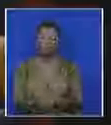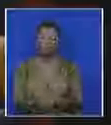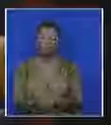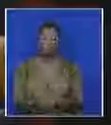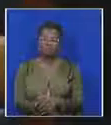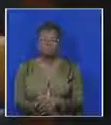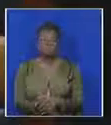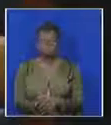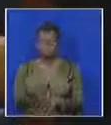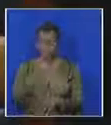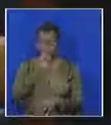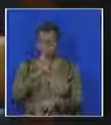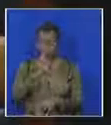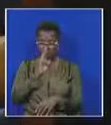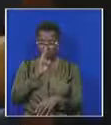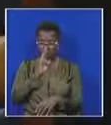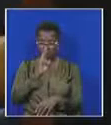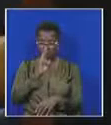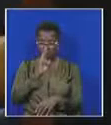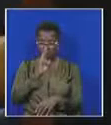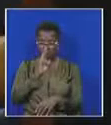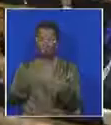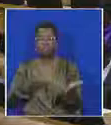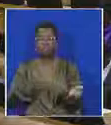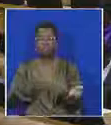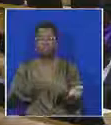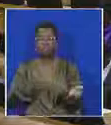The Honorable the Deputy President.